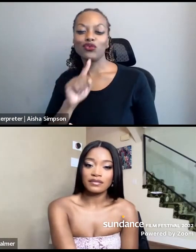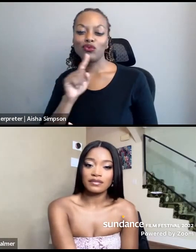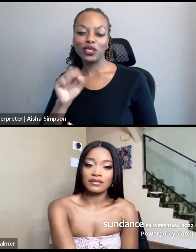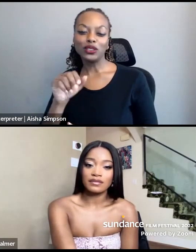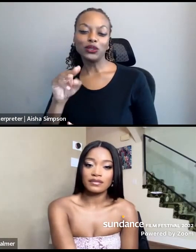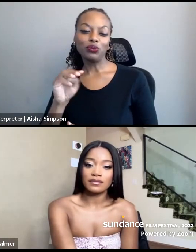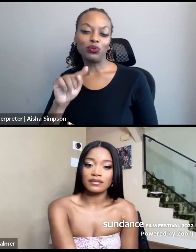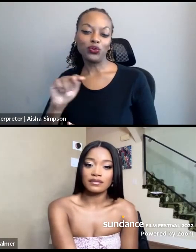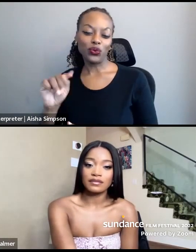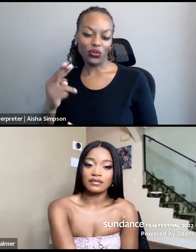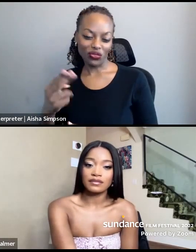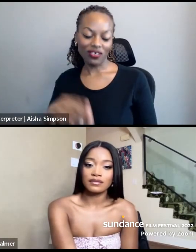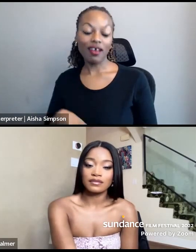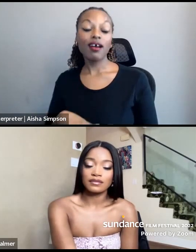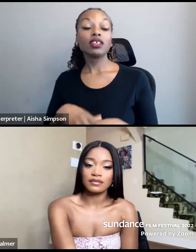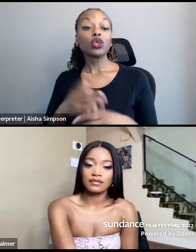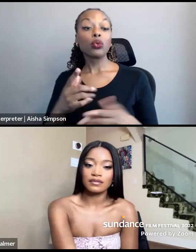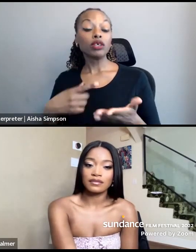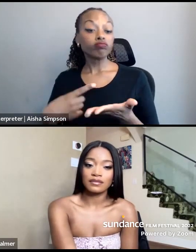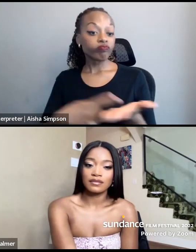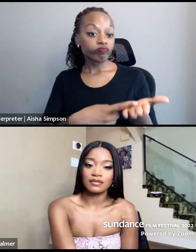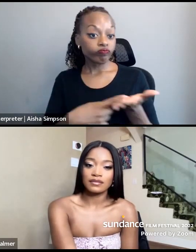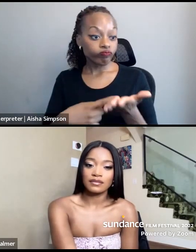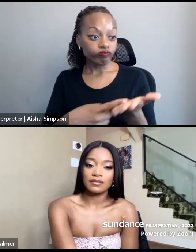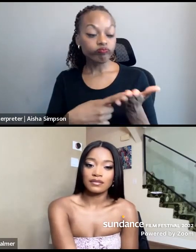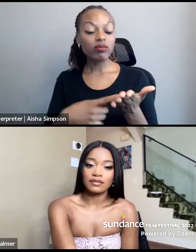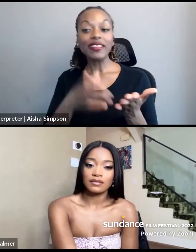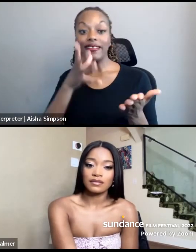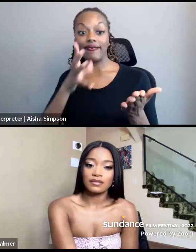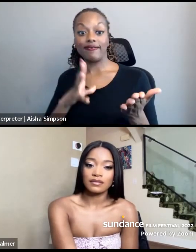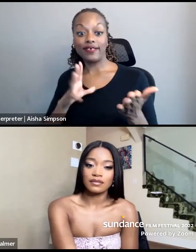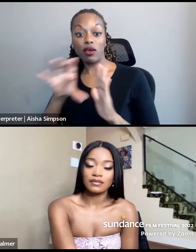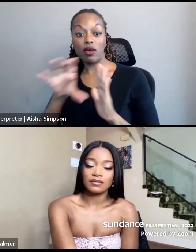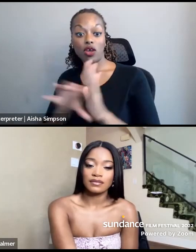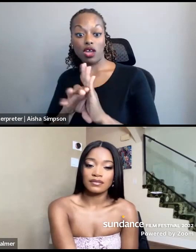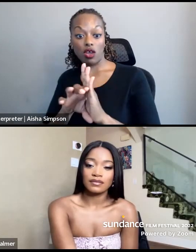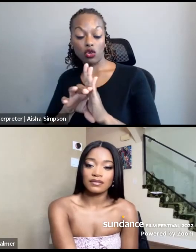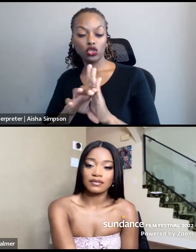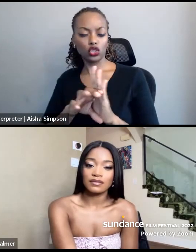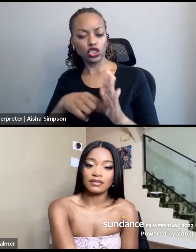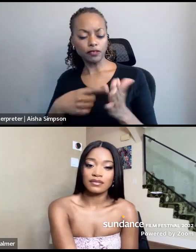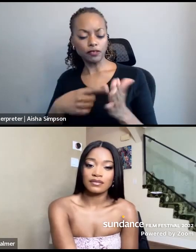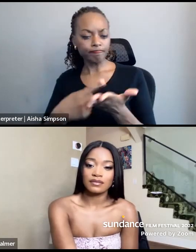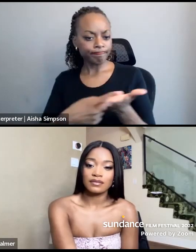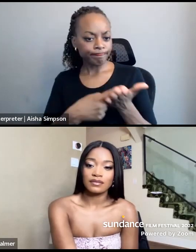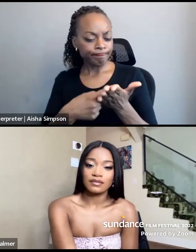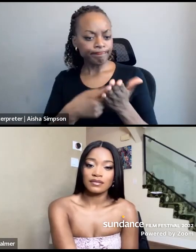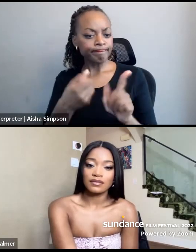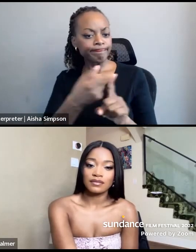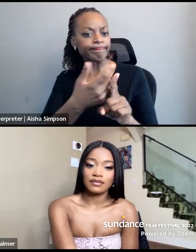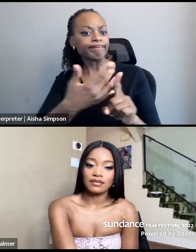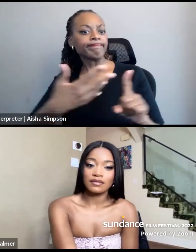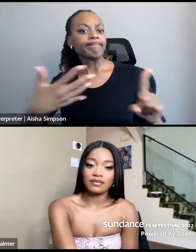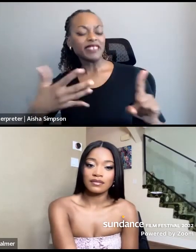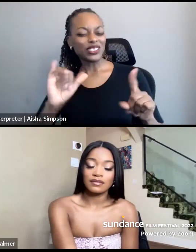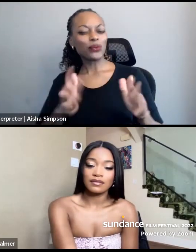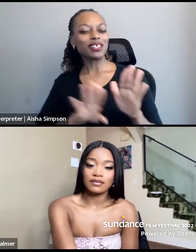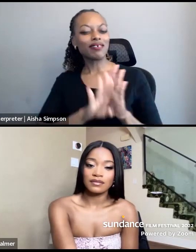the female characters and developed that from the beginning. So the Cha Cha really has